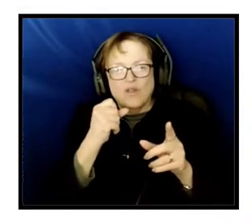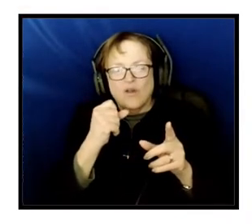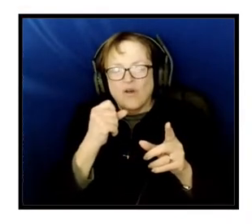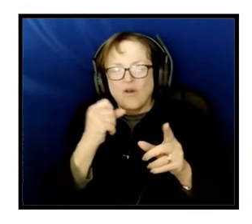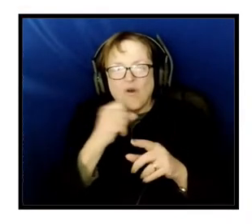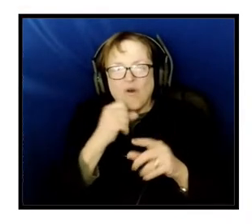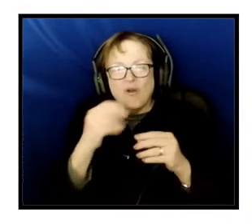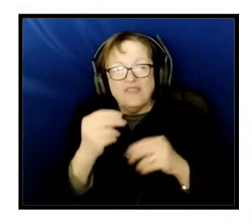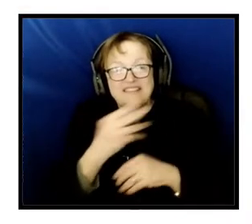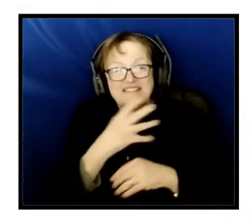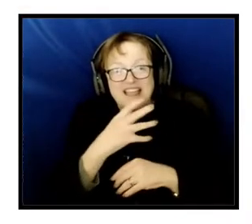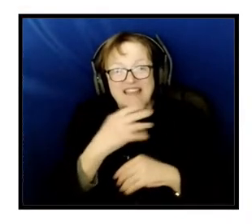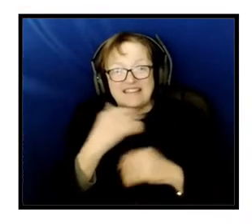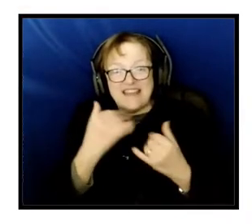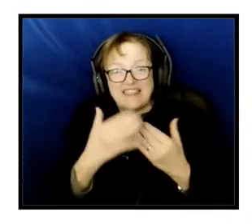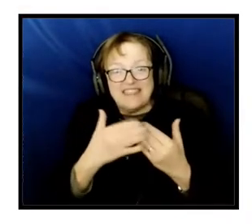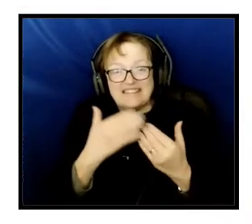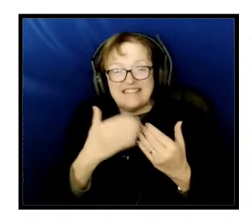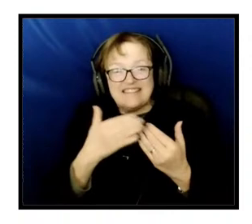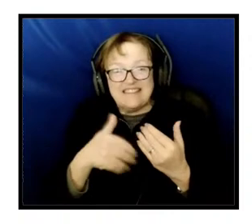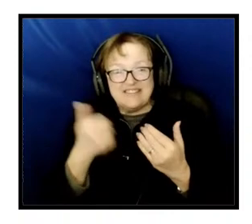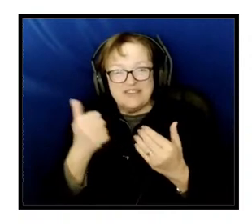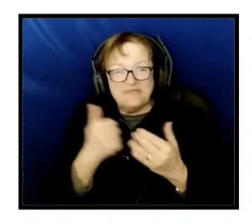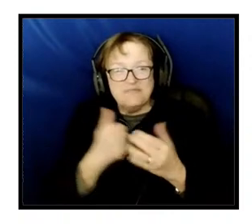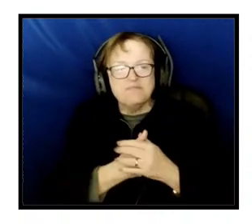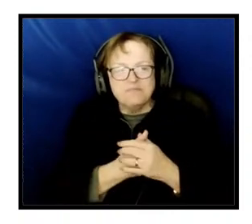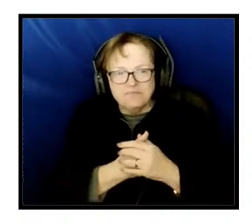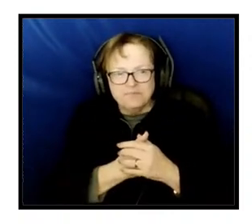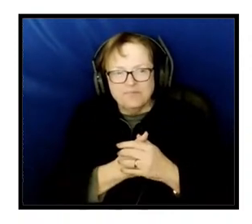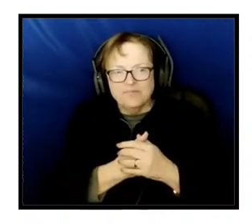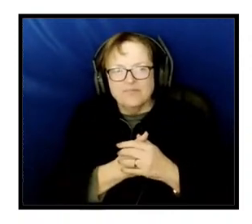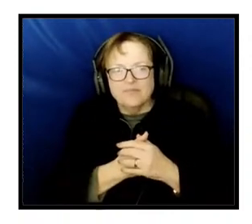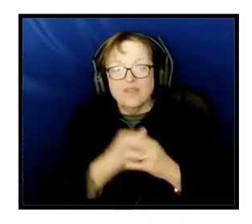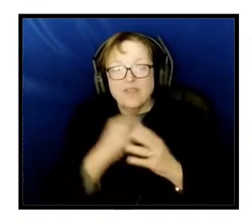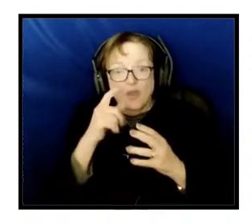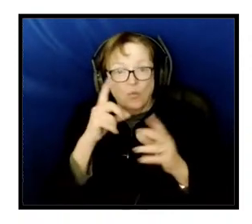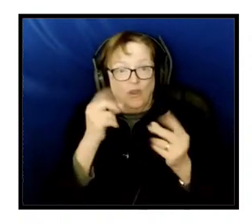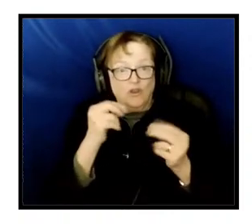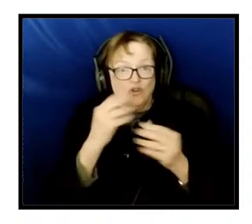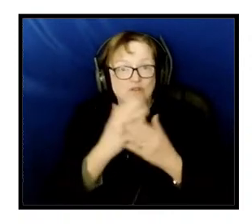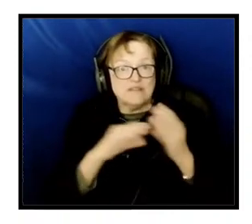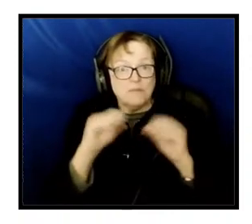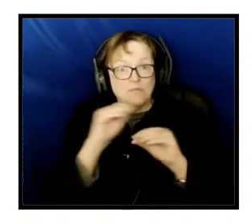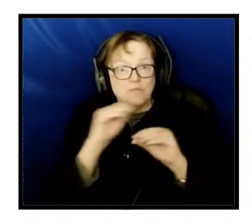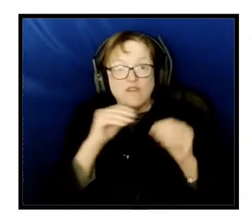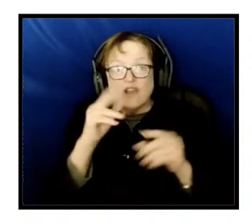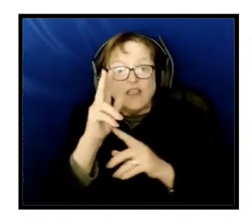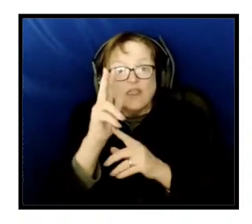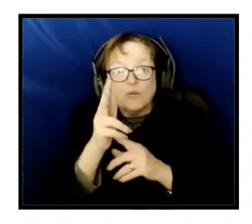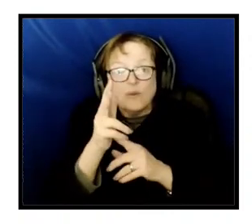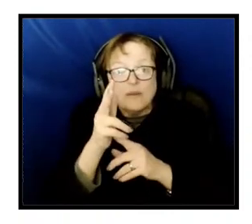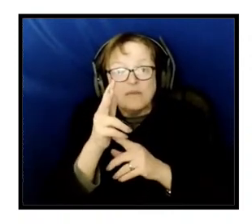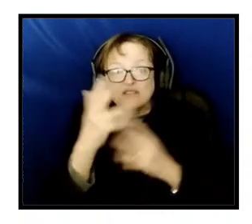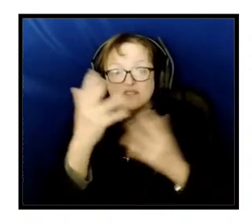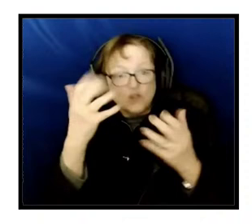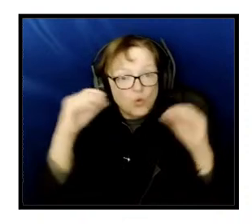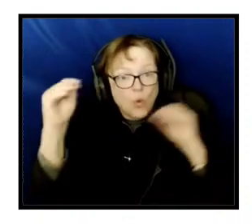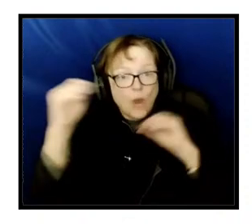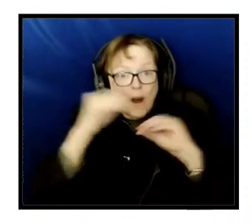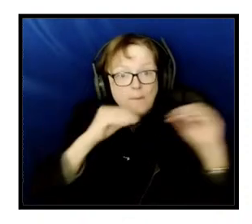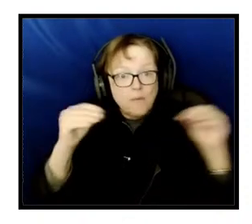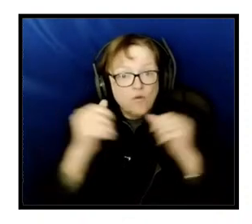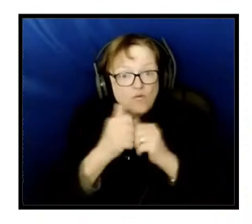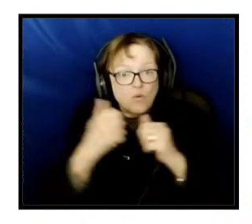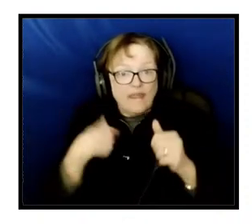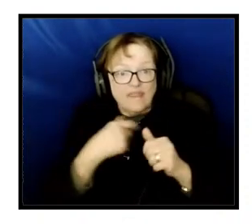Amazing. Now this is easier. We're going to do some moving for like 3 minutes. If y'all want to move with us, then please